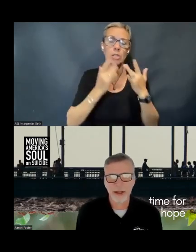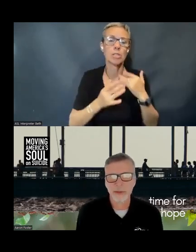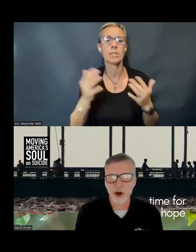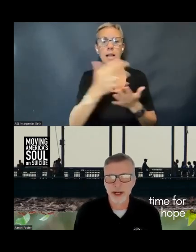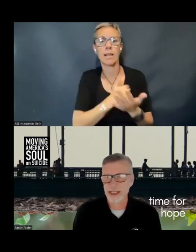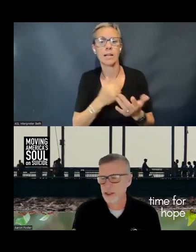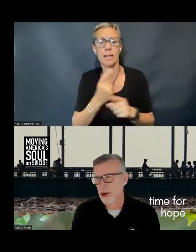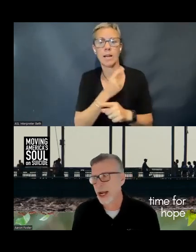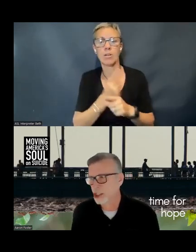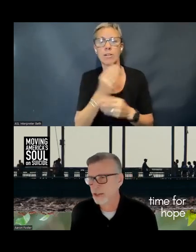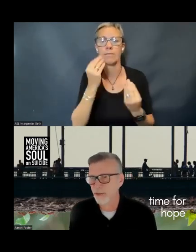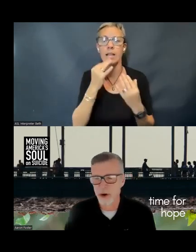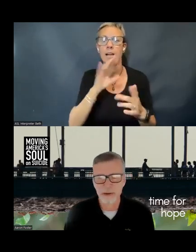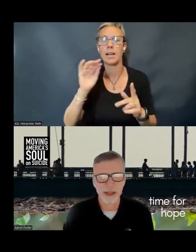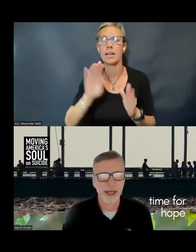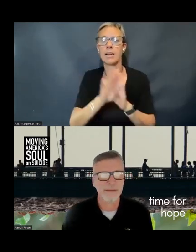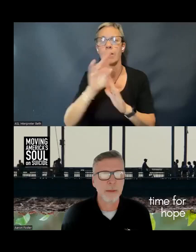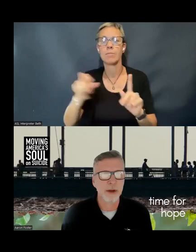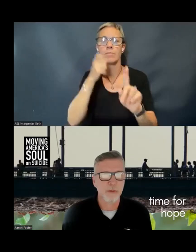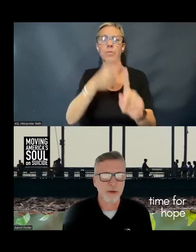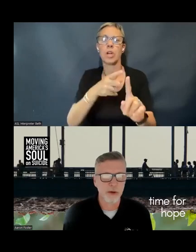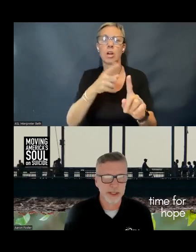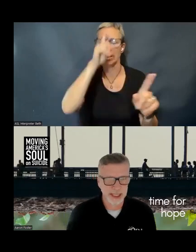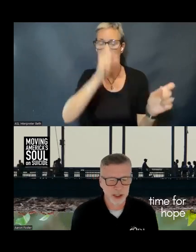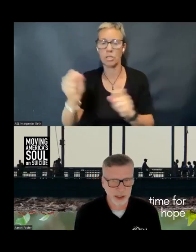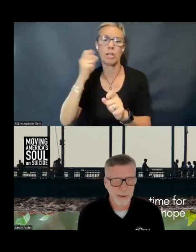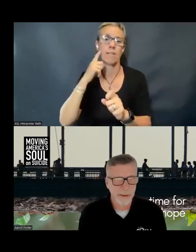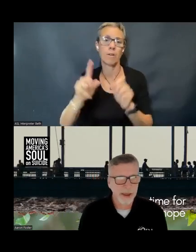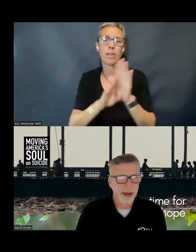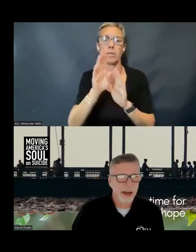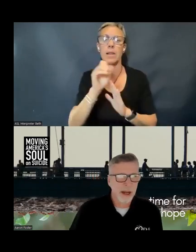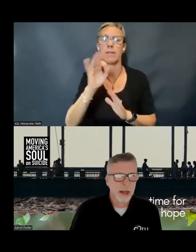and develop targeted strategies for the development of workforce retention.